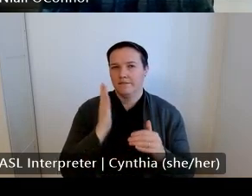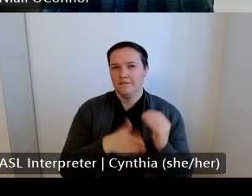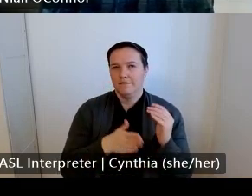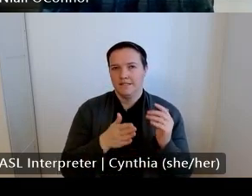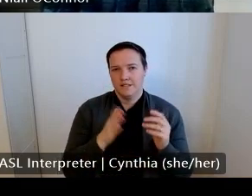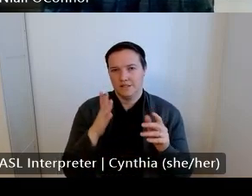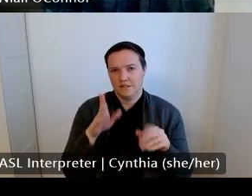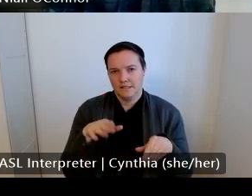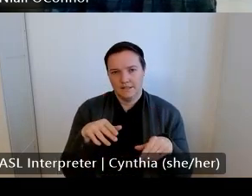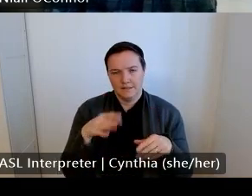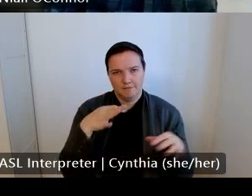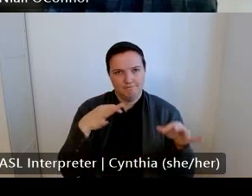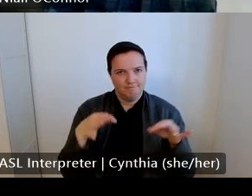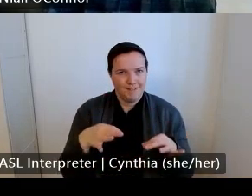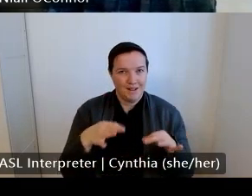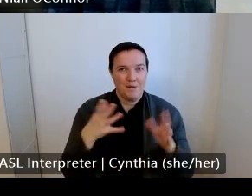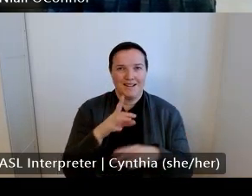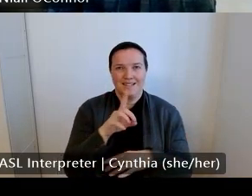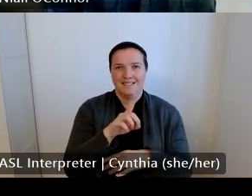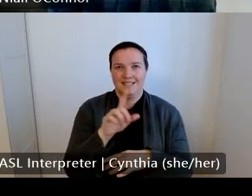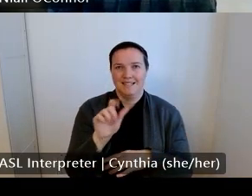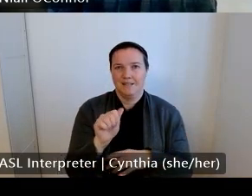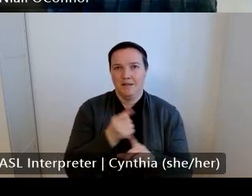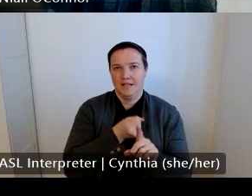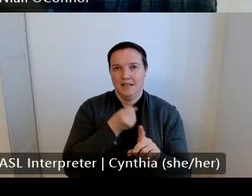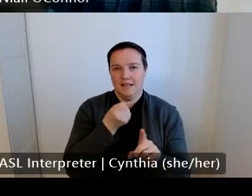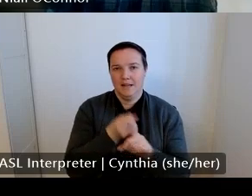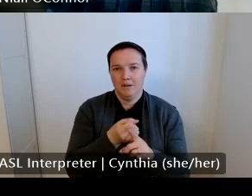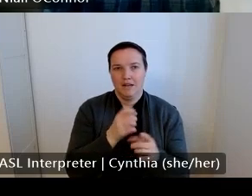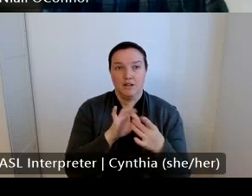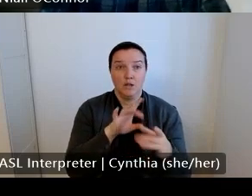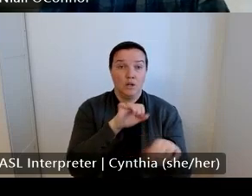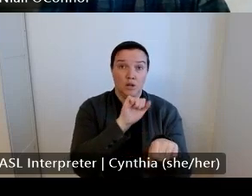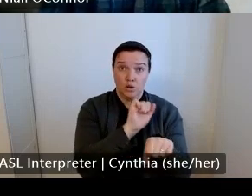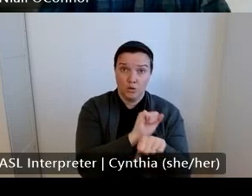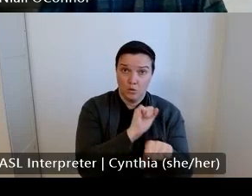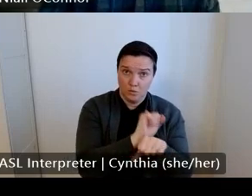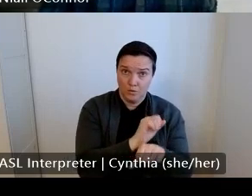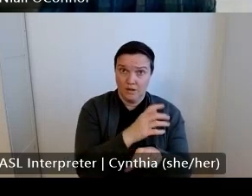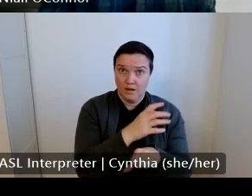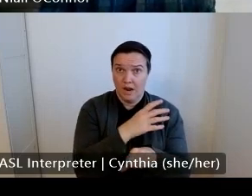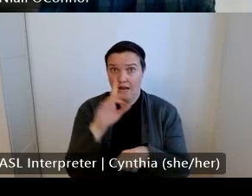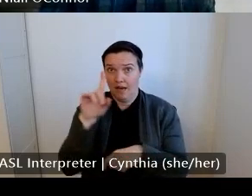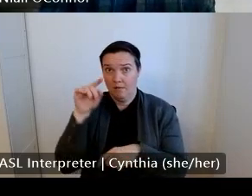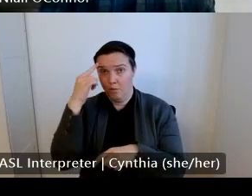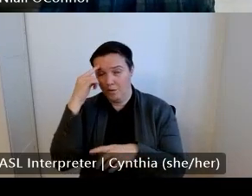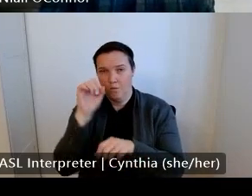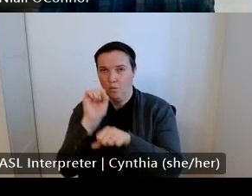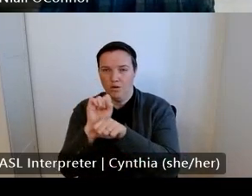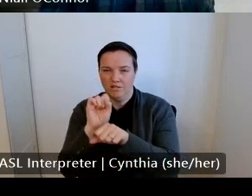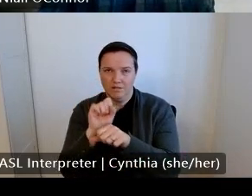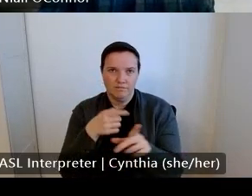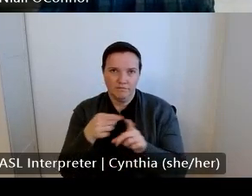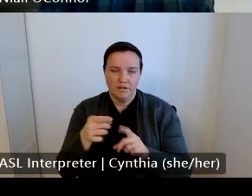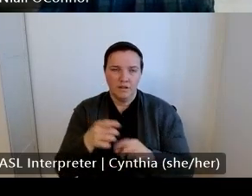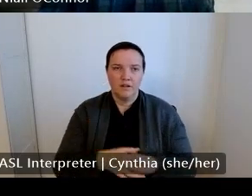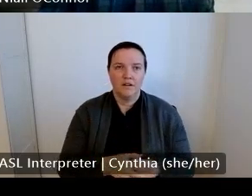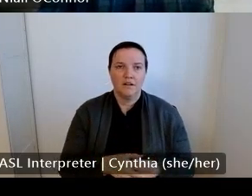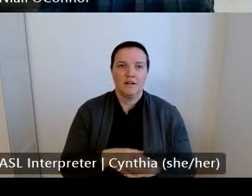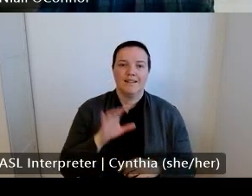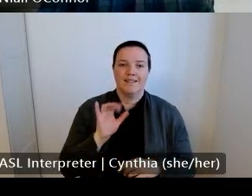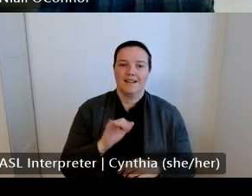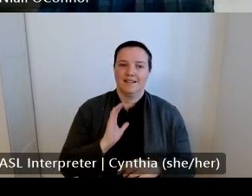the disability impact on career and employment. That is our DICE